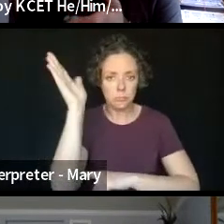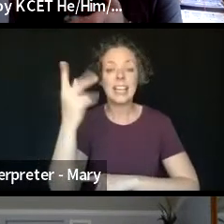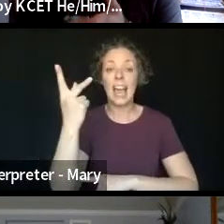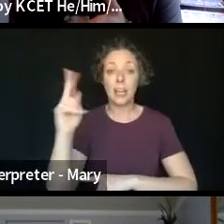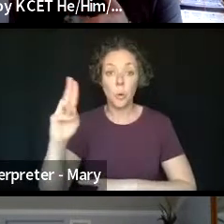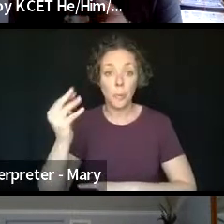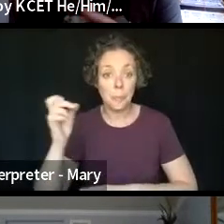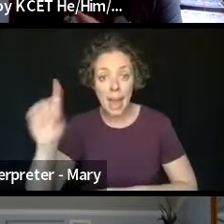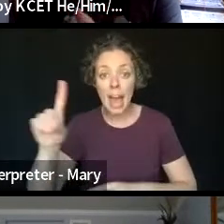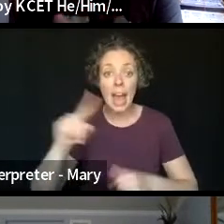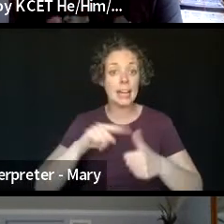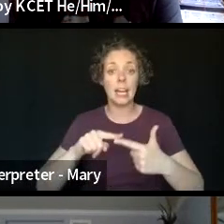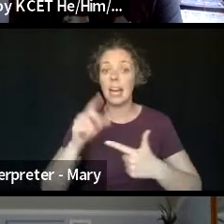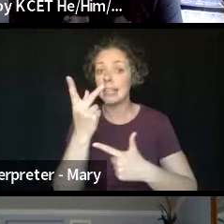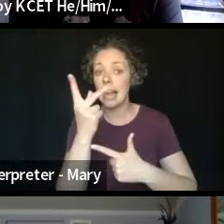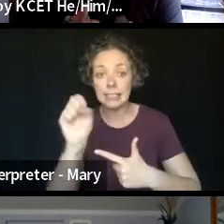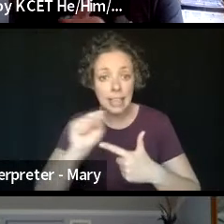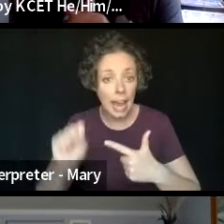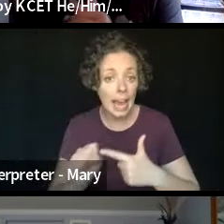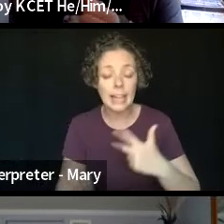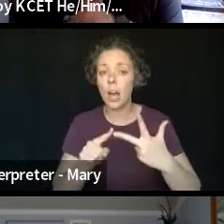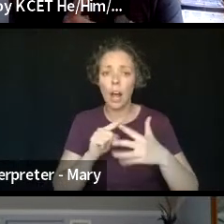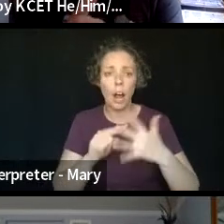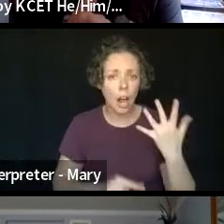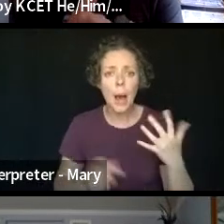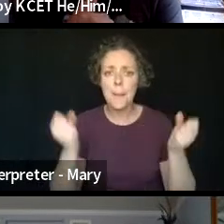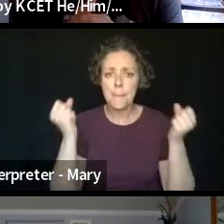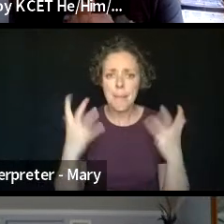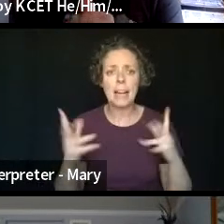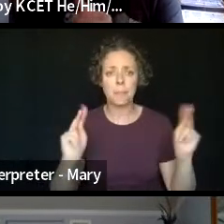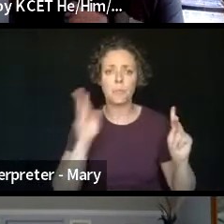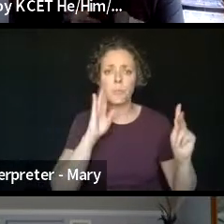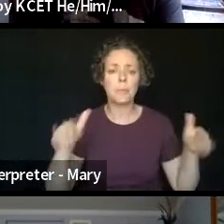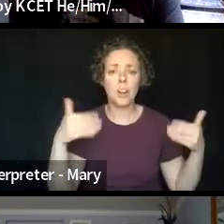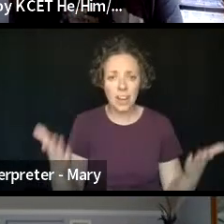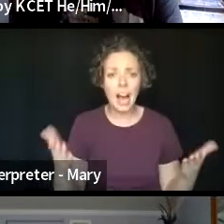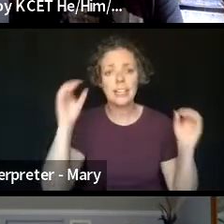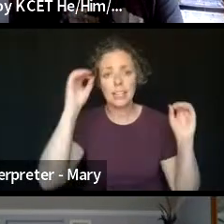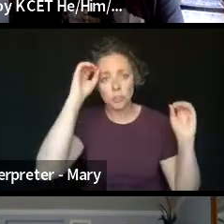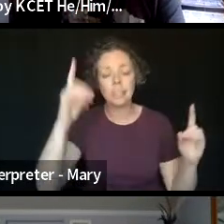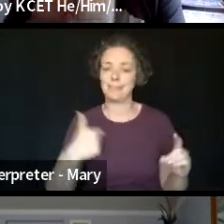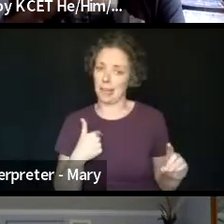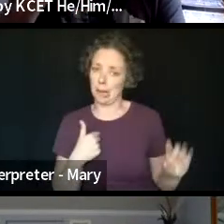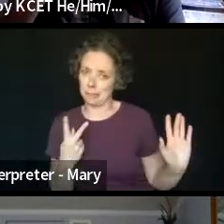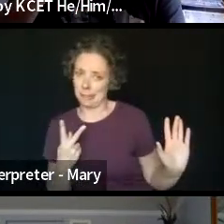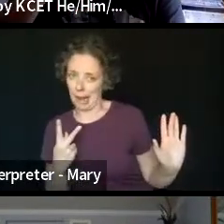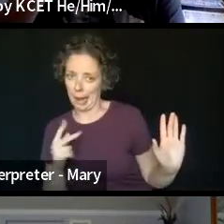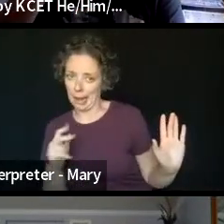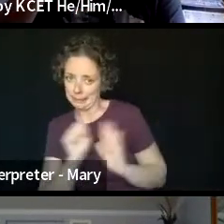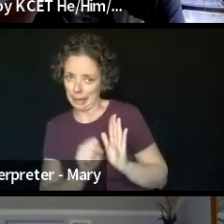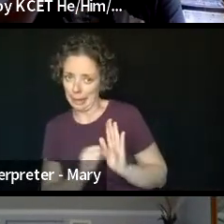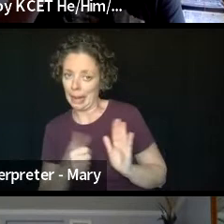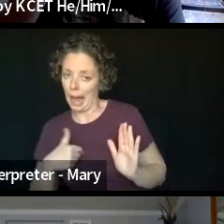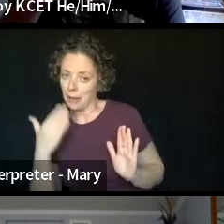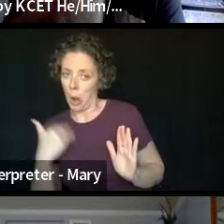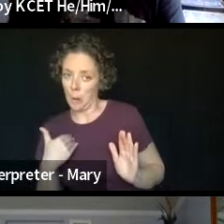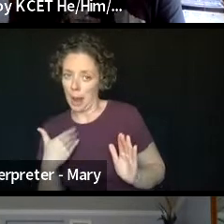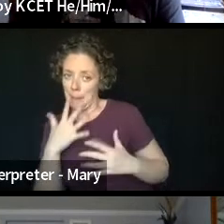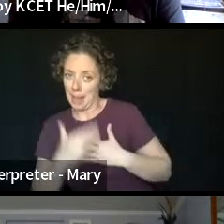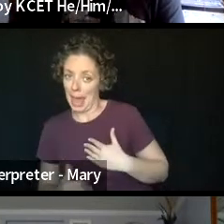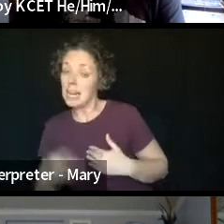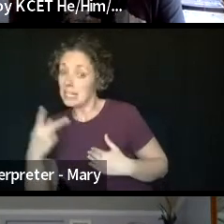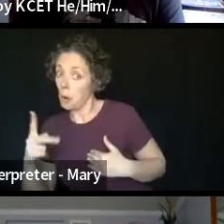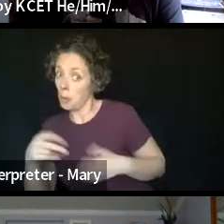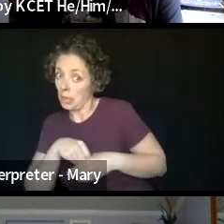job. K-Staters, there's some great people all over the place. And I'm a K-State undergrad, so I bleed purple, even though I'm red and blue now.